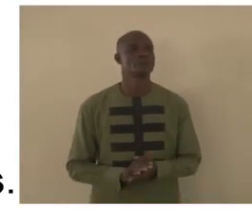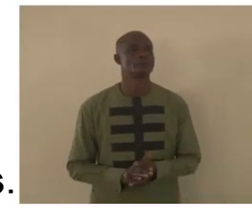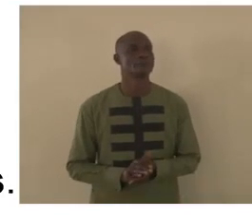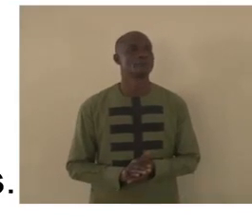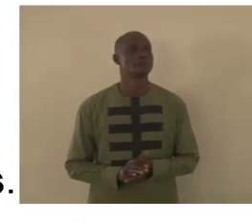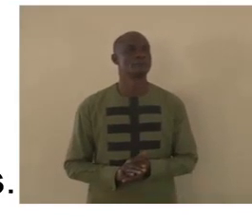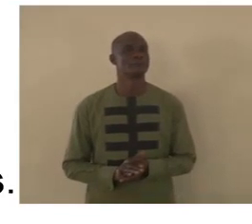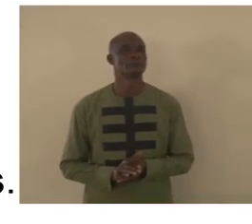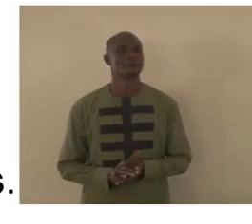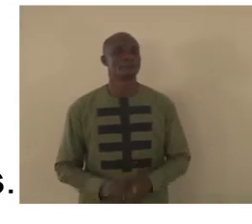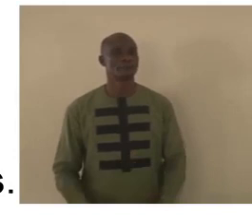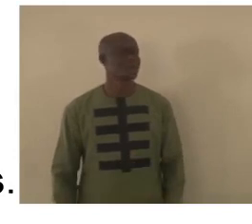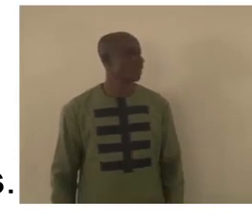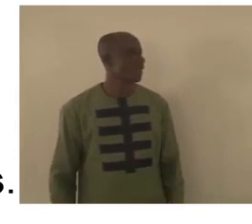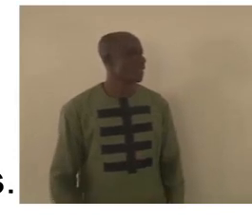Number two.